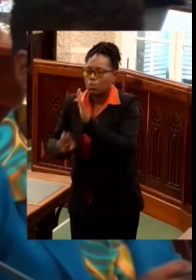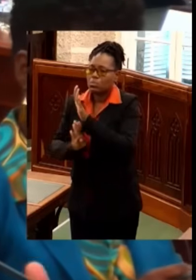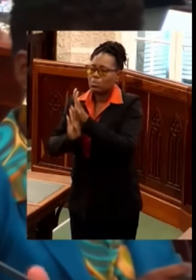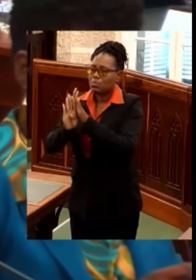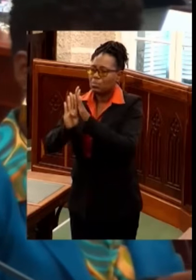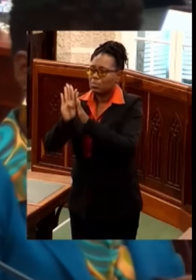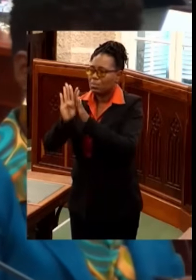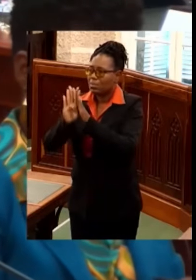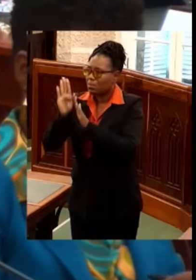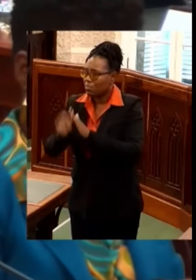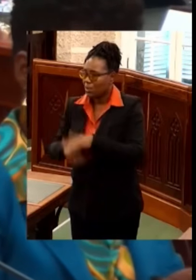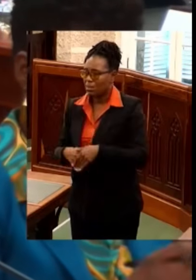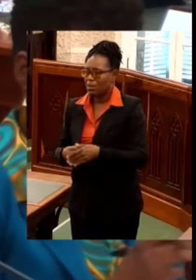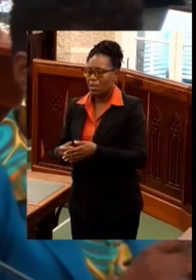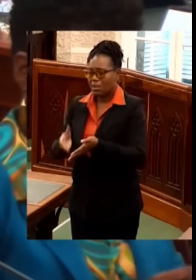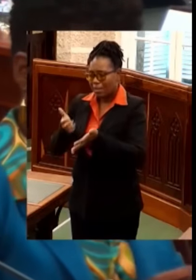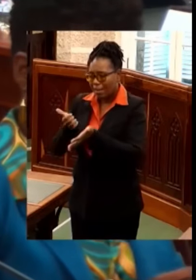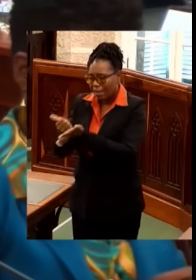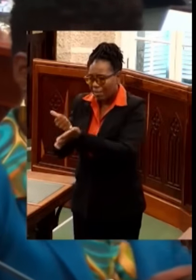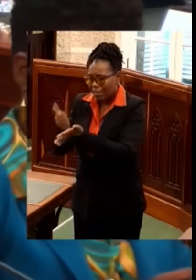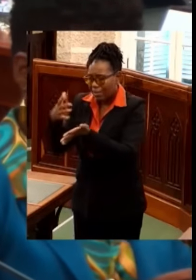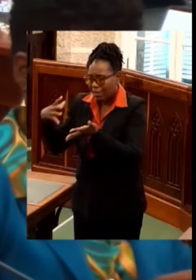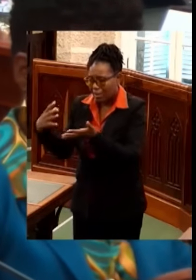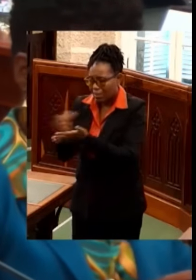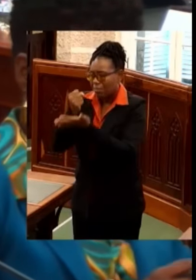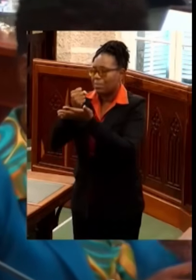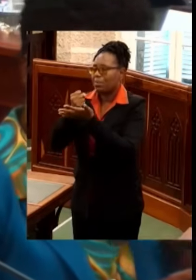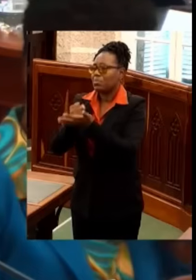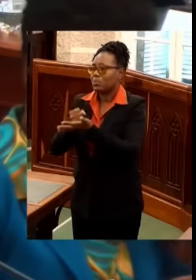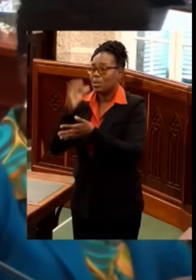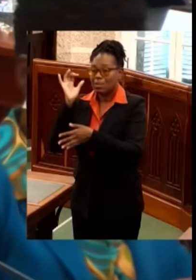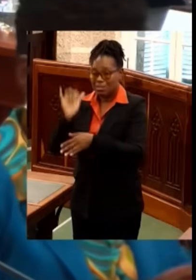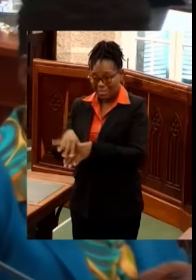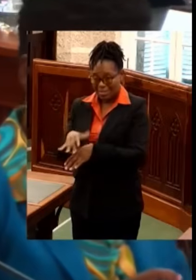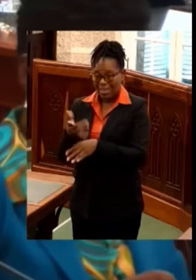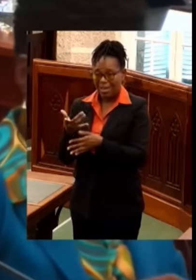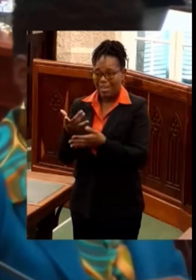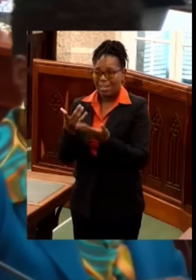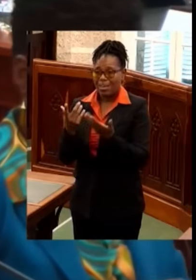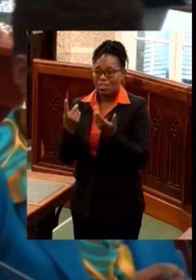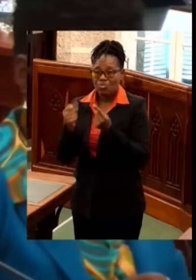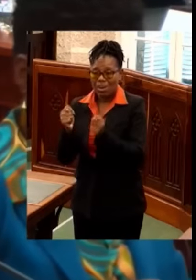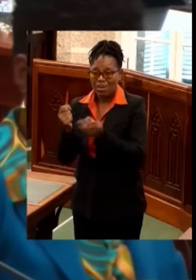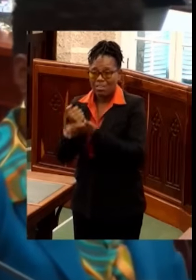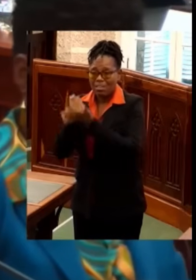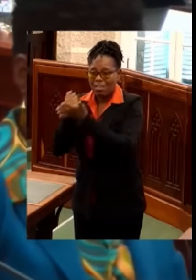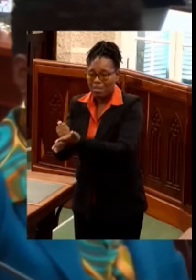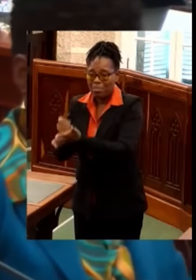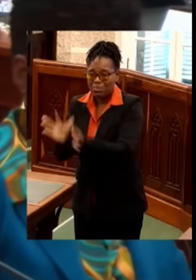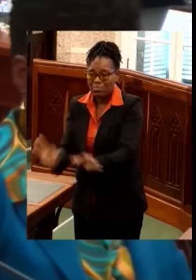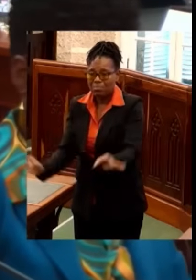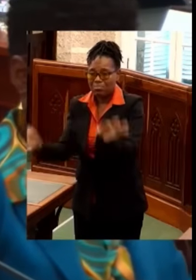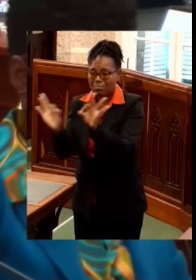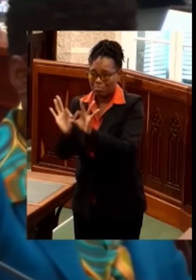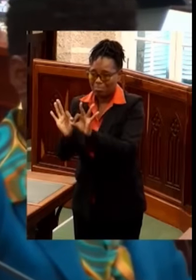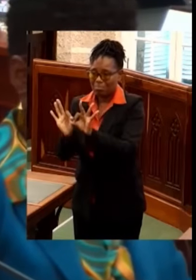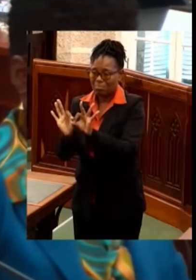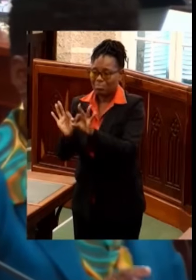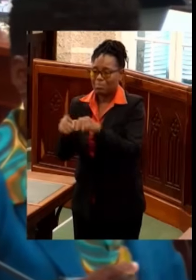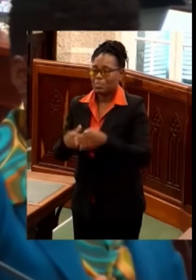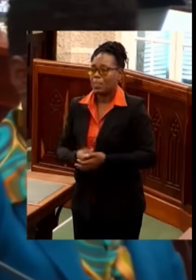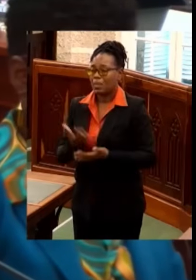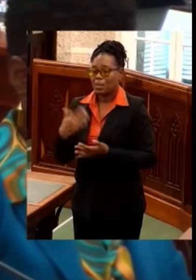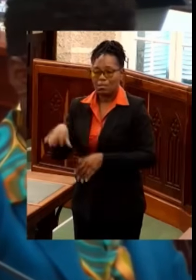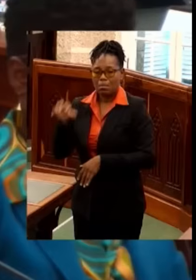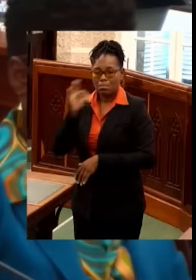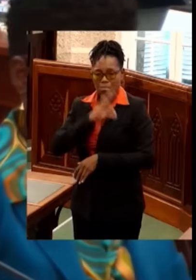to shape them and to give them the opportunity. And that is why that intervention is so key, and that is one of the things that we are rolling out once again for the